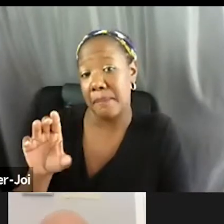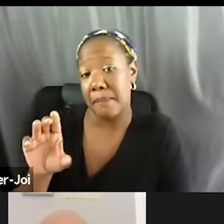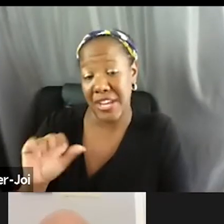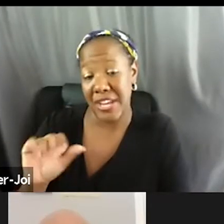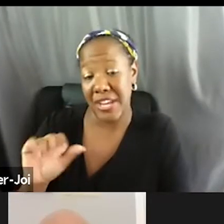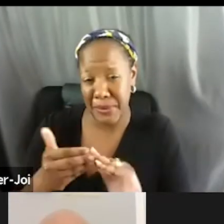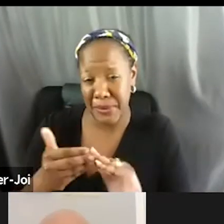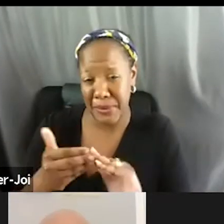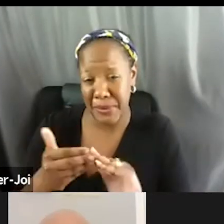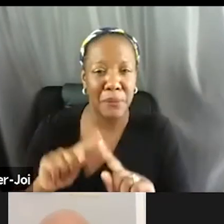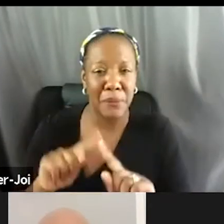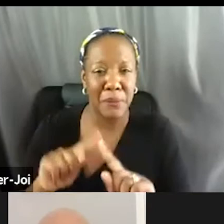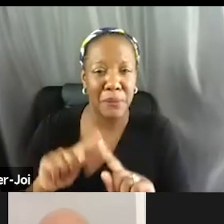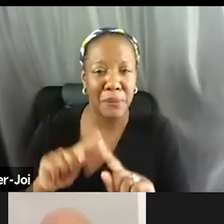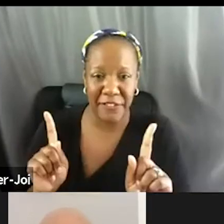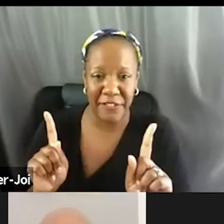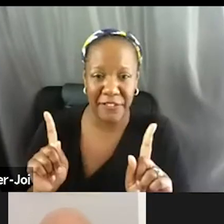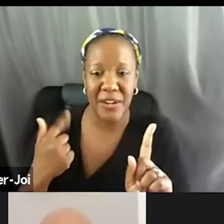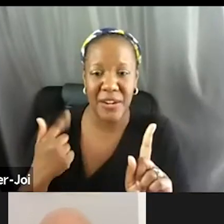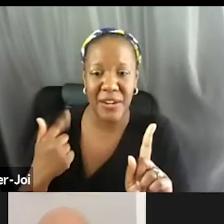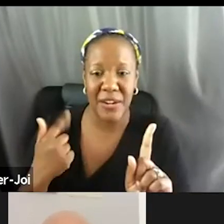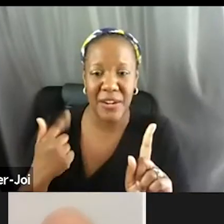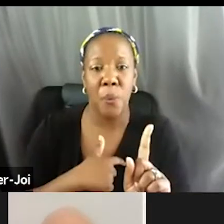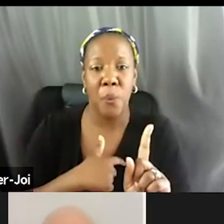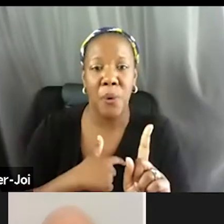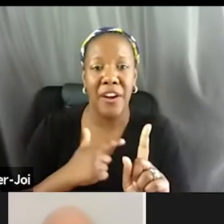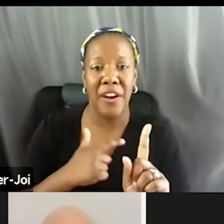a community of people,